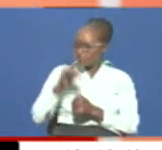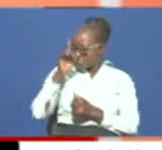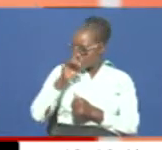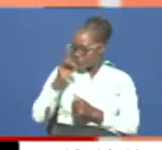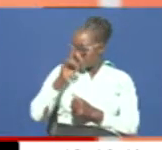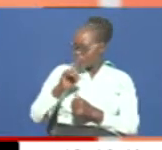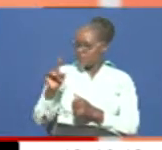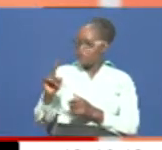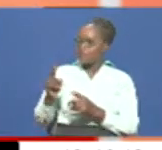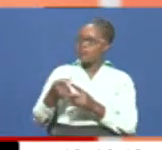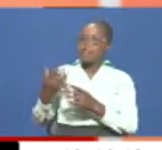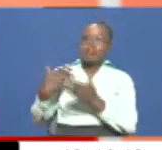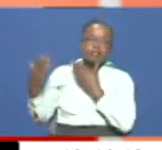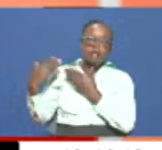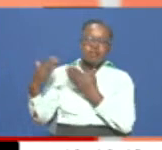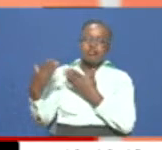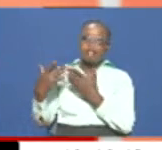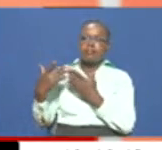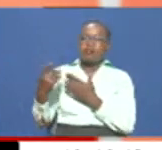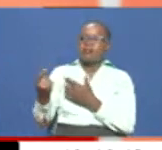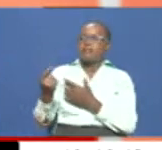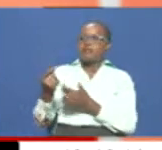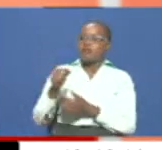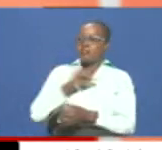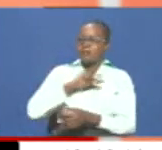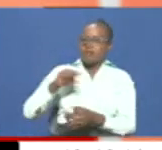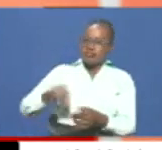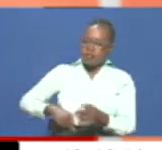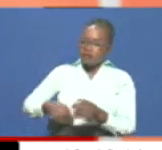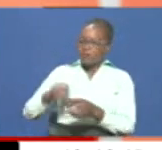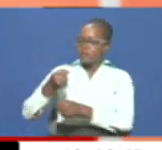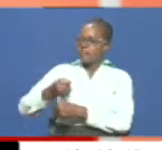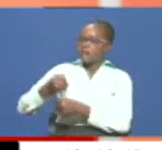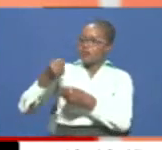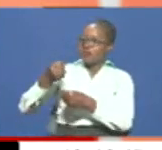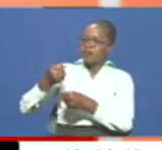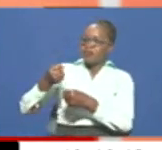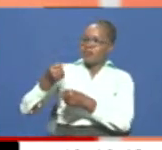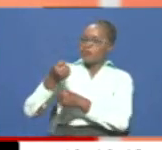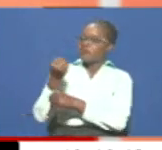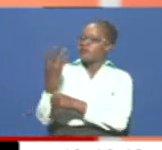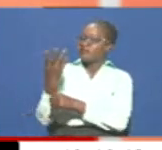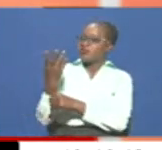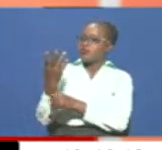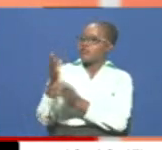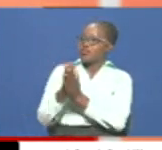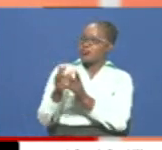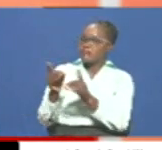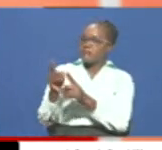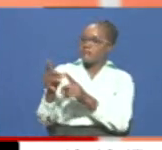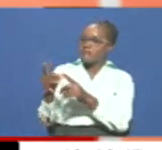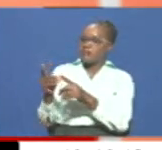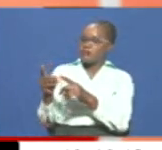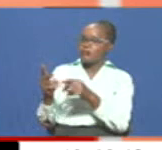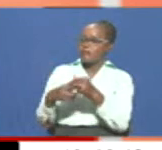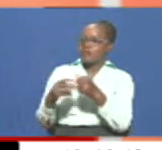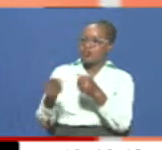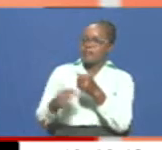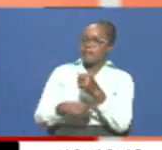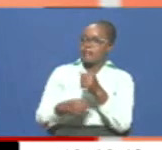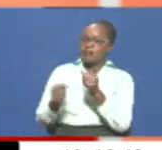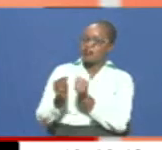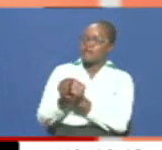give a background to the Queen's Baton, which has just come. It was launched on the 7th of October by the